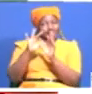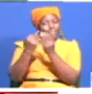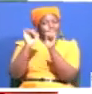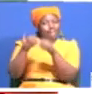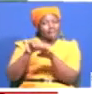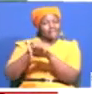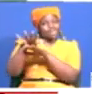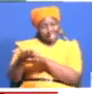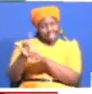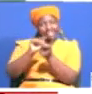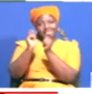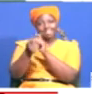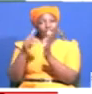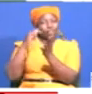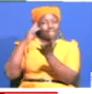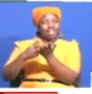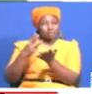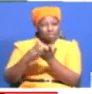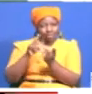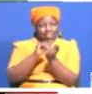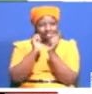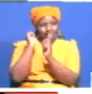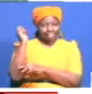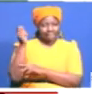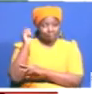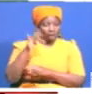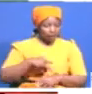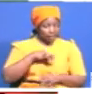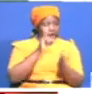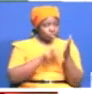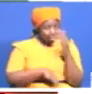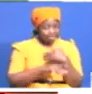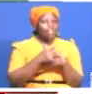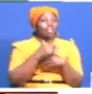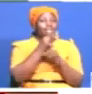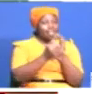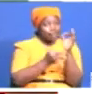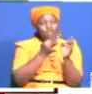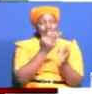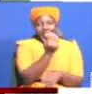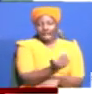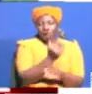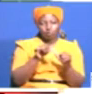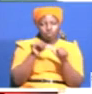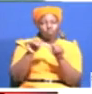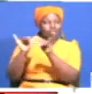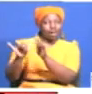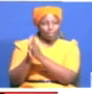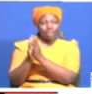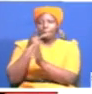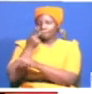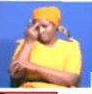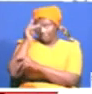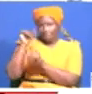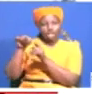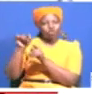that the child is continuing to stay with the parents of the accused person. The witness,